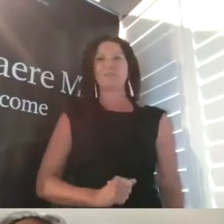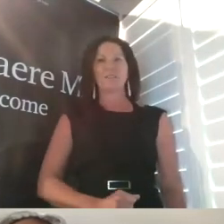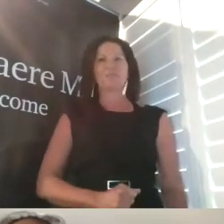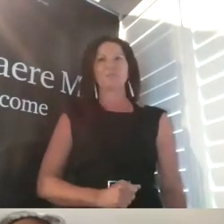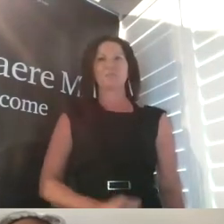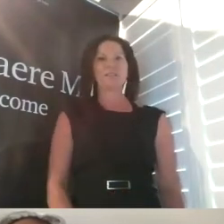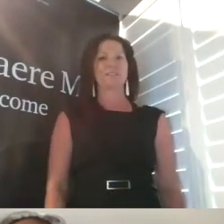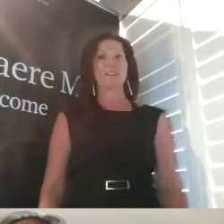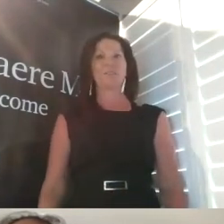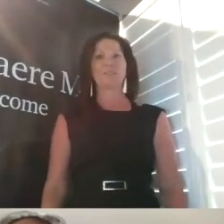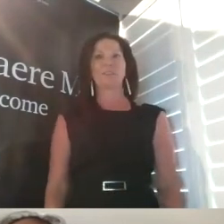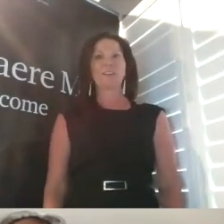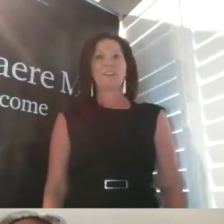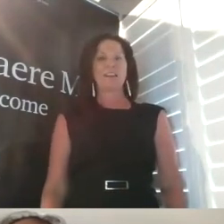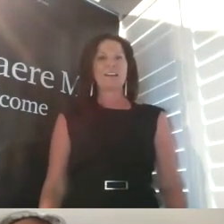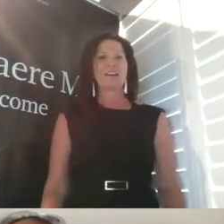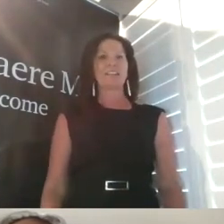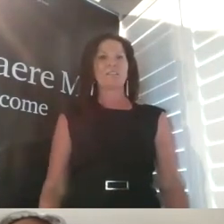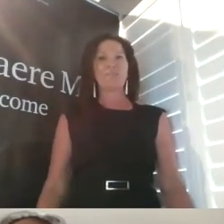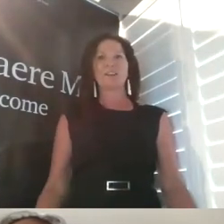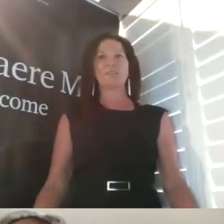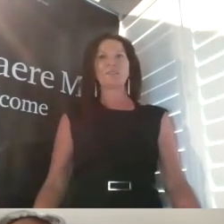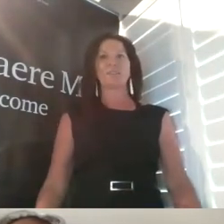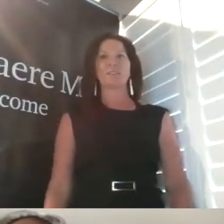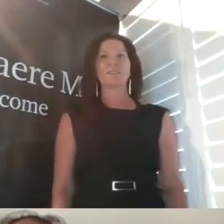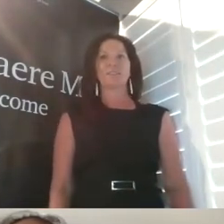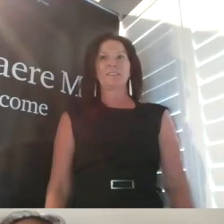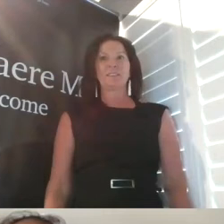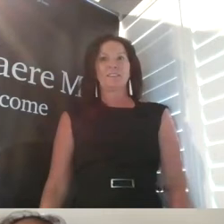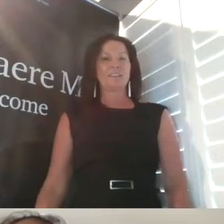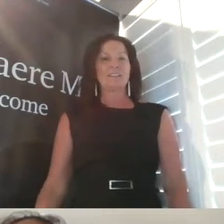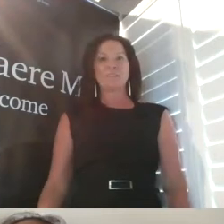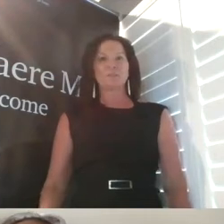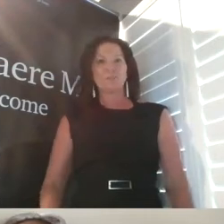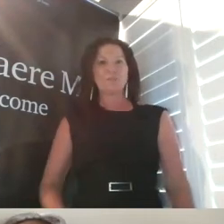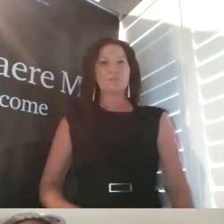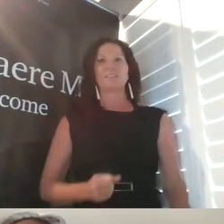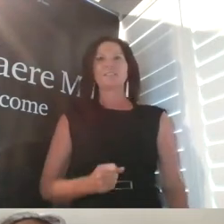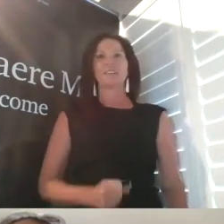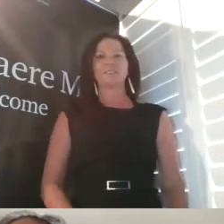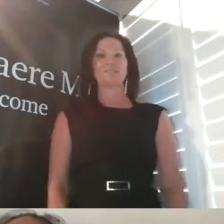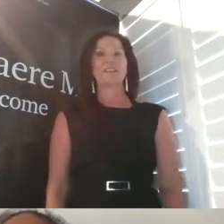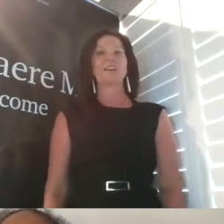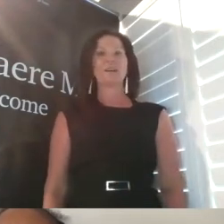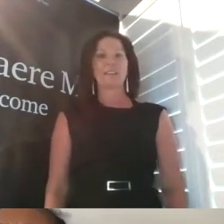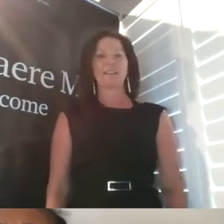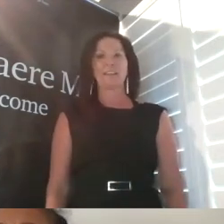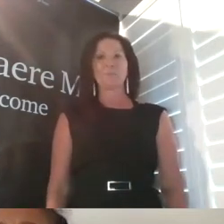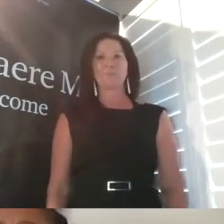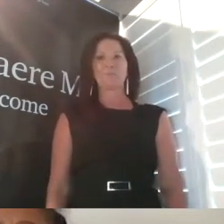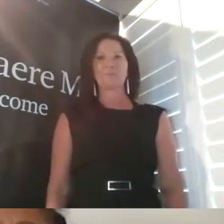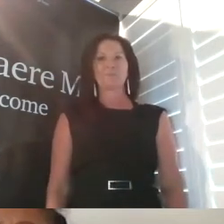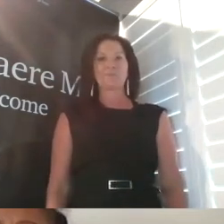tino, tino nui te ao. He rā kia whakanui ina whakatūtakitanga o ngā